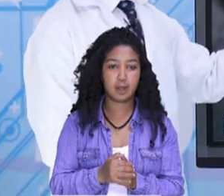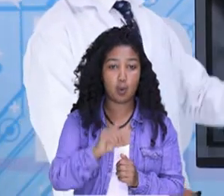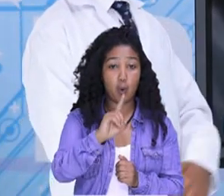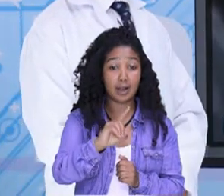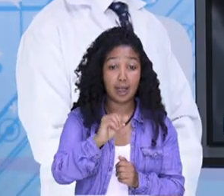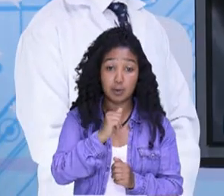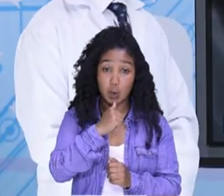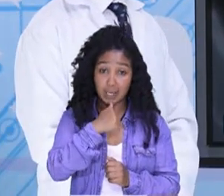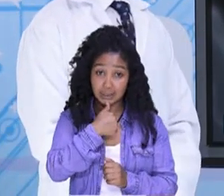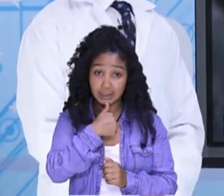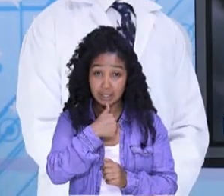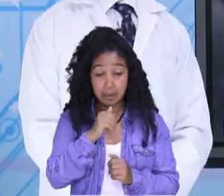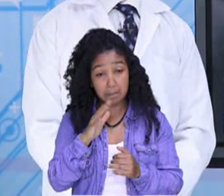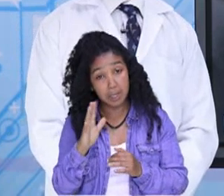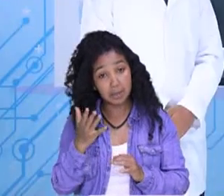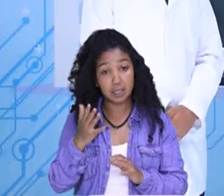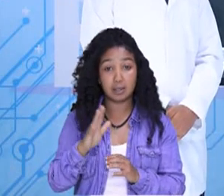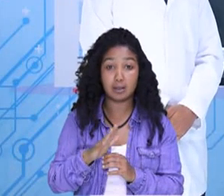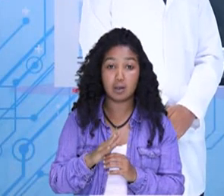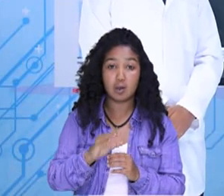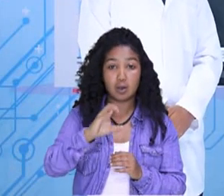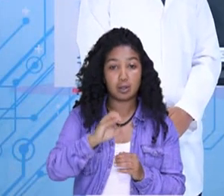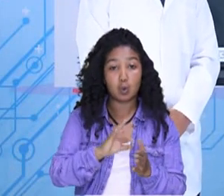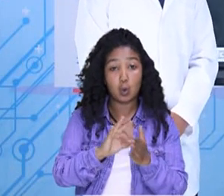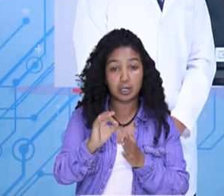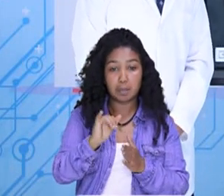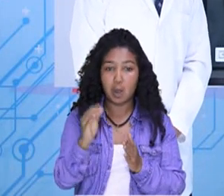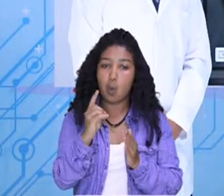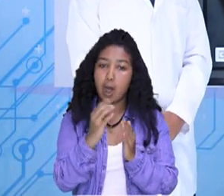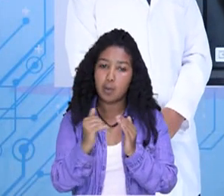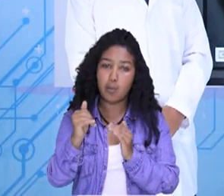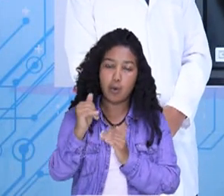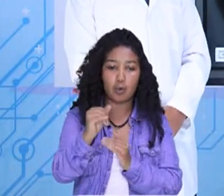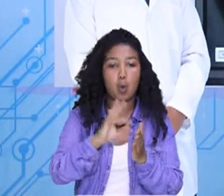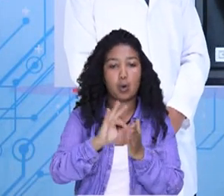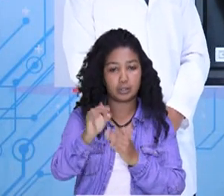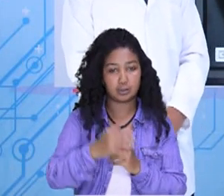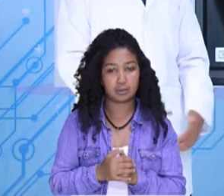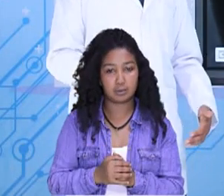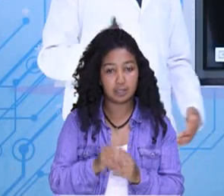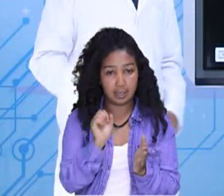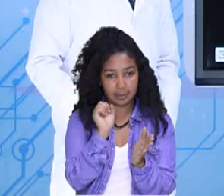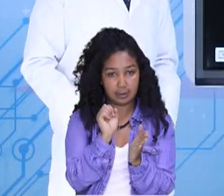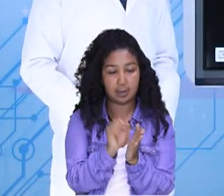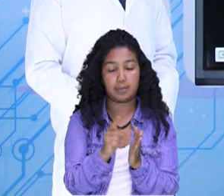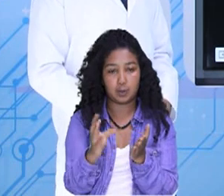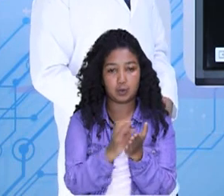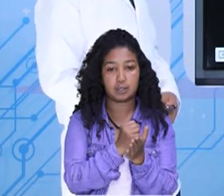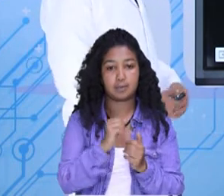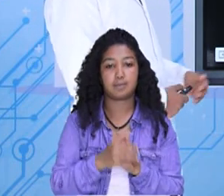one amino acid may be coded by more than 1 codes. Let's take some